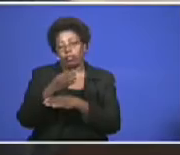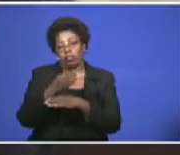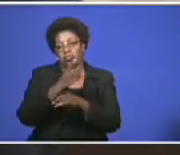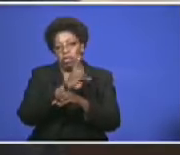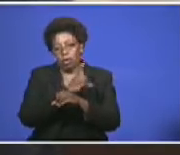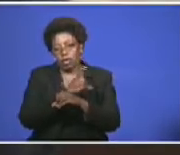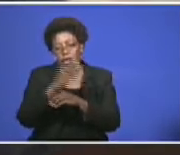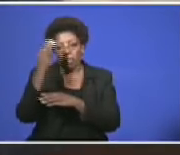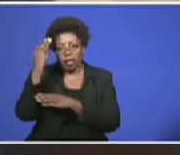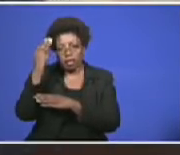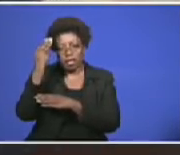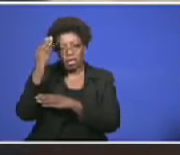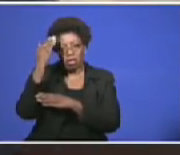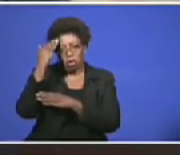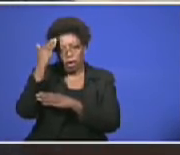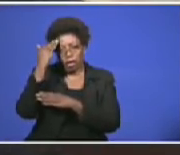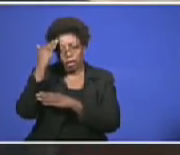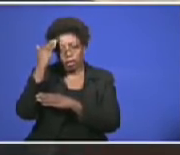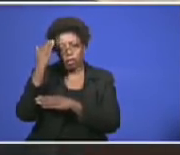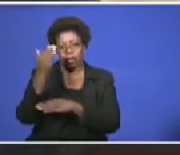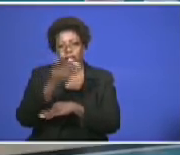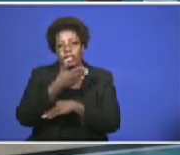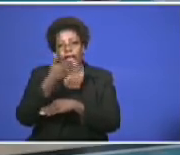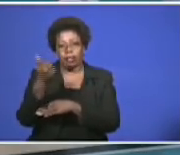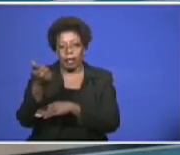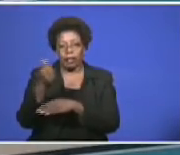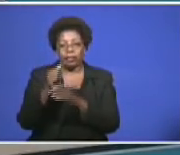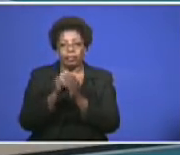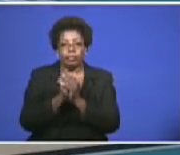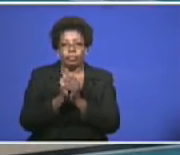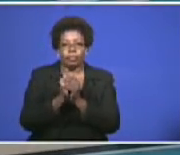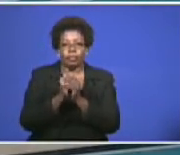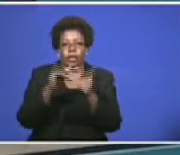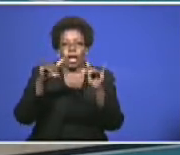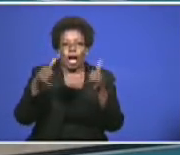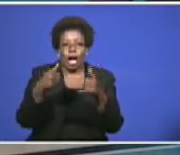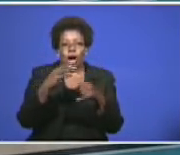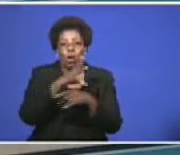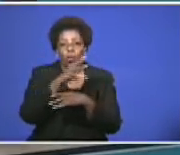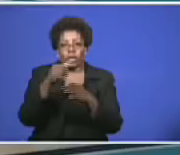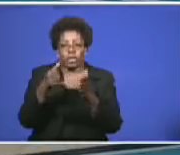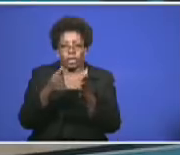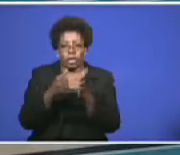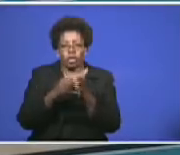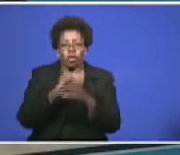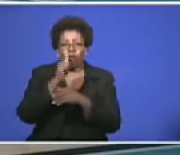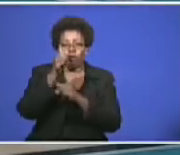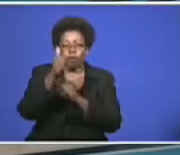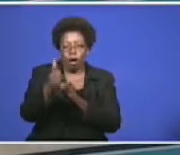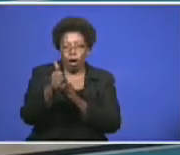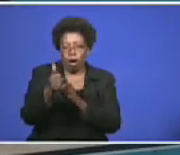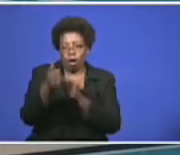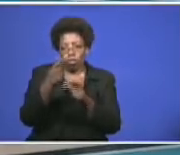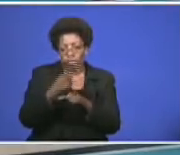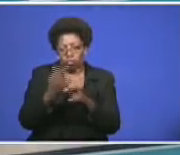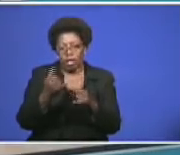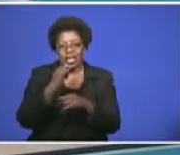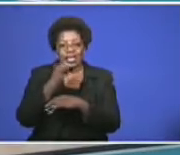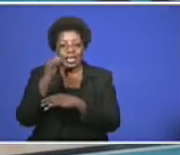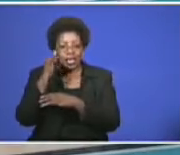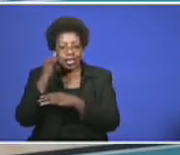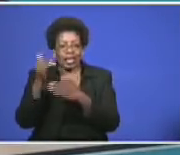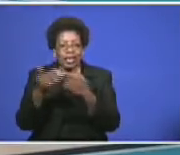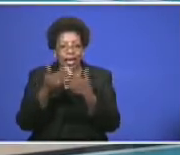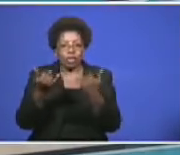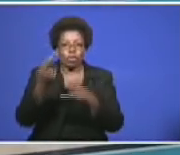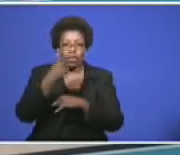awareness, everything, offensive awareness, just get better at everything. How has it been so far, 2 days? It's been great, you know. Yesterday was light,